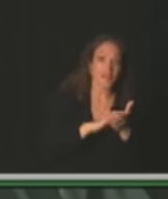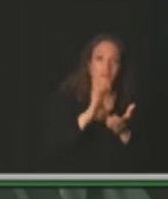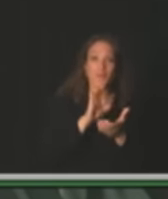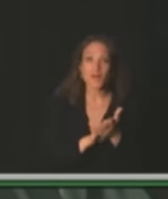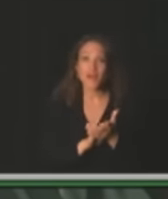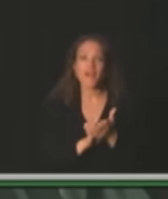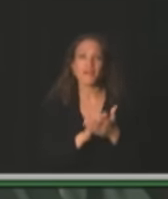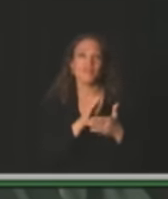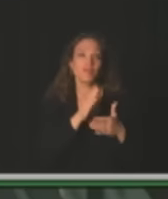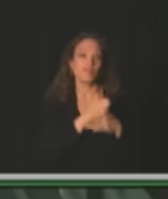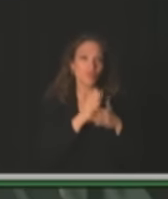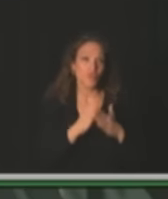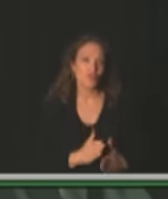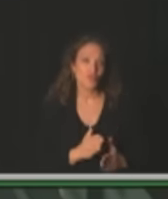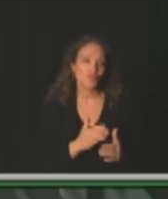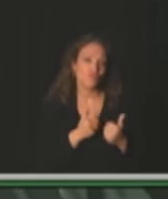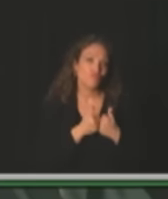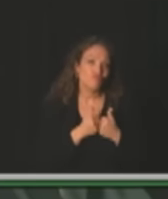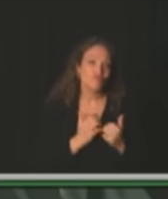your partners,